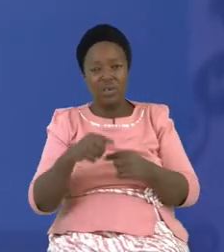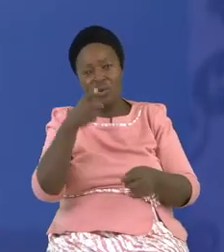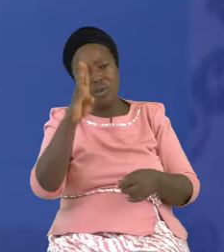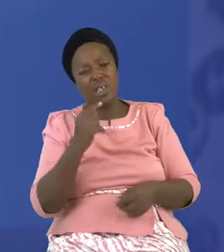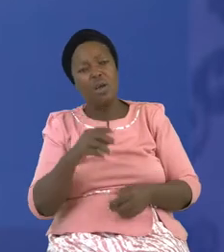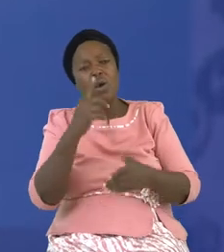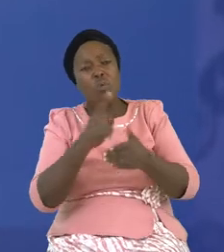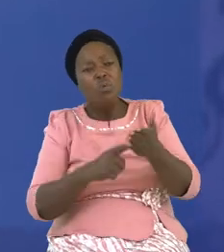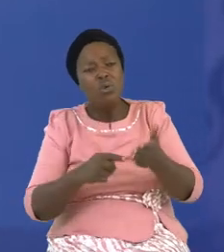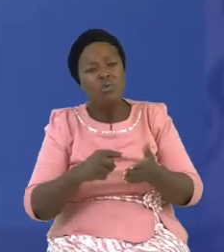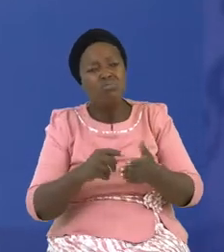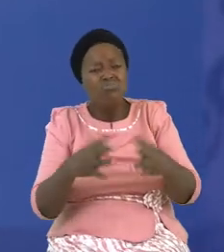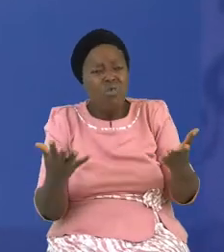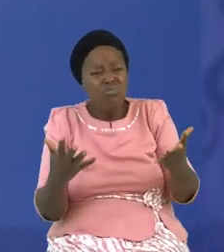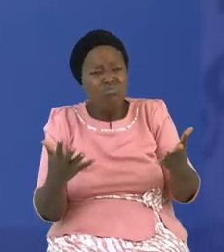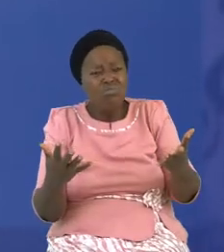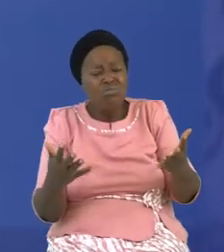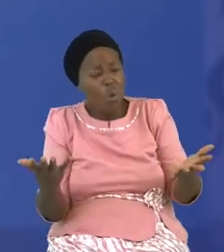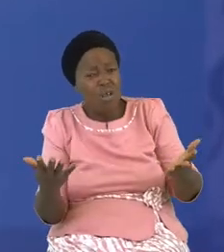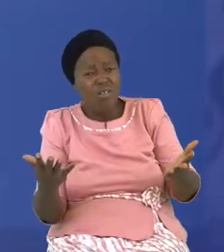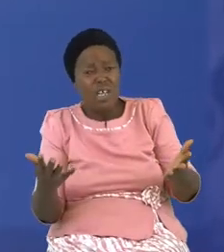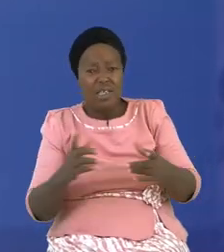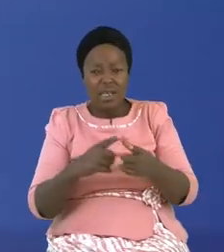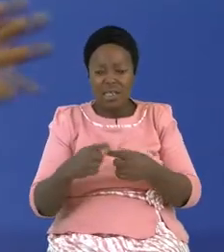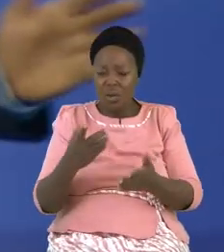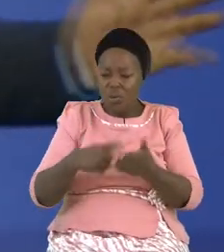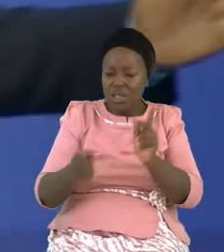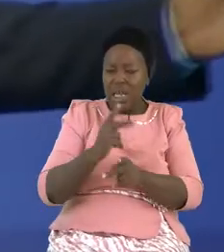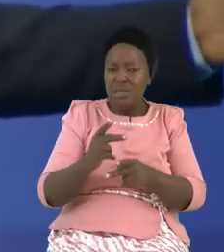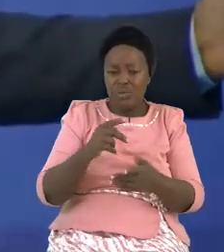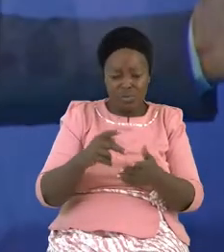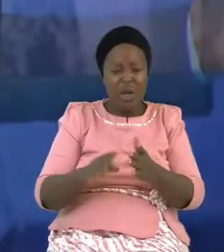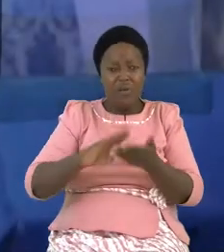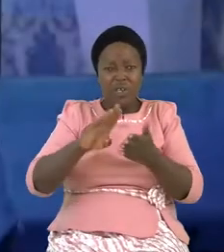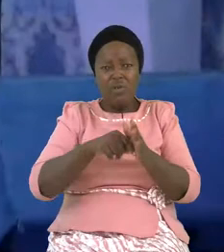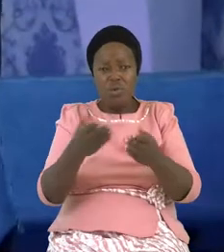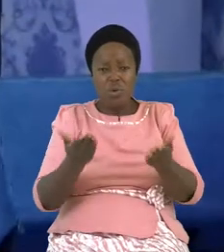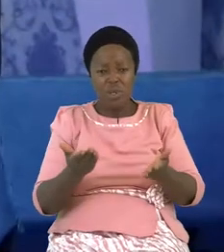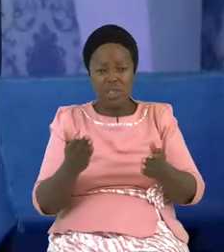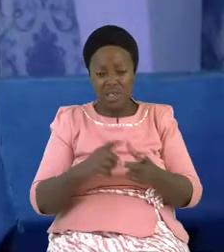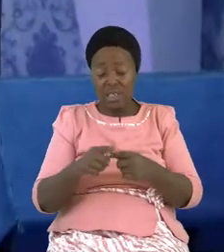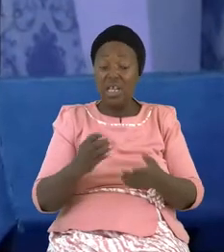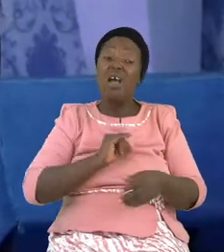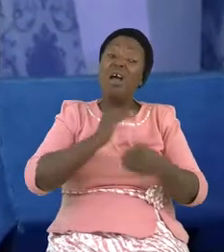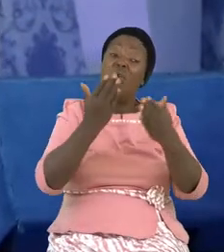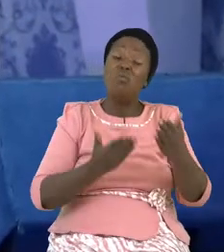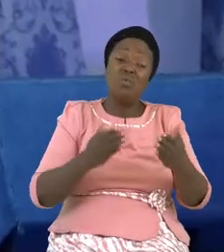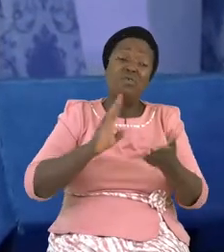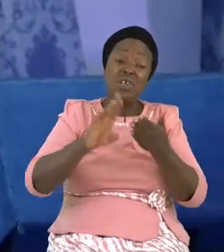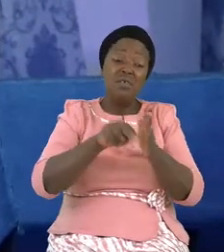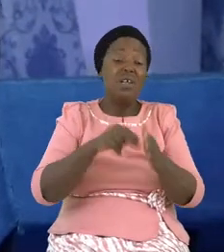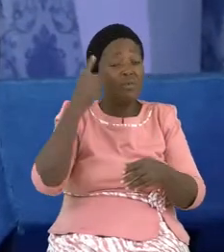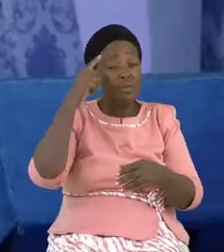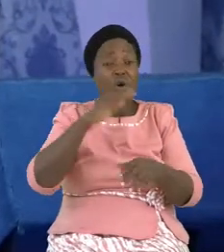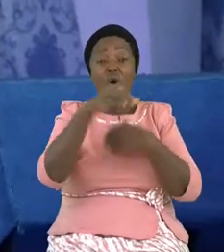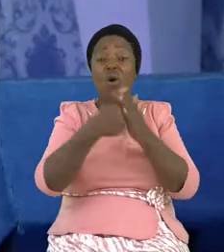want forgiveness. What kind of forgiveness do you want? I want forgiveness for all my iniquities. And God says,